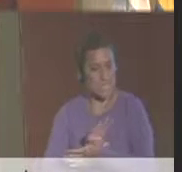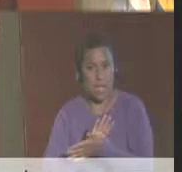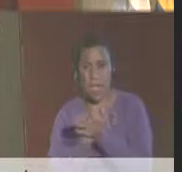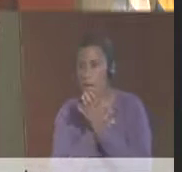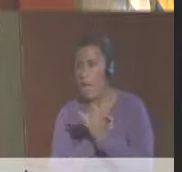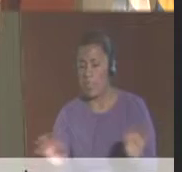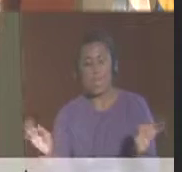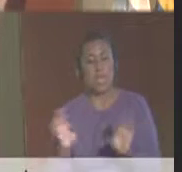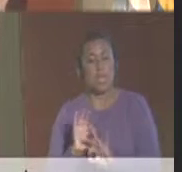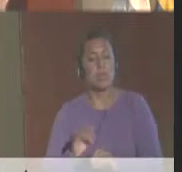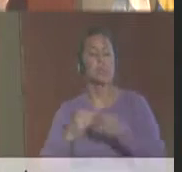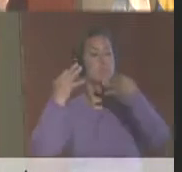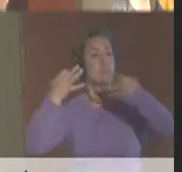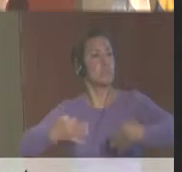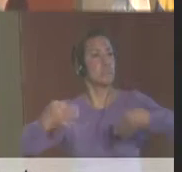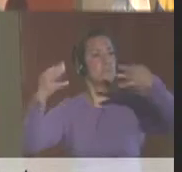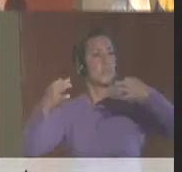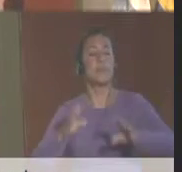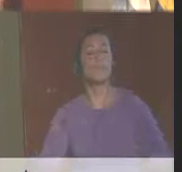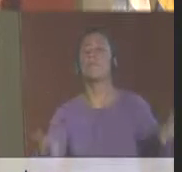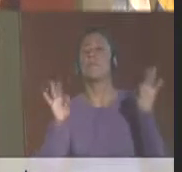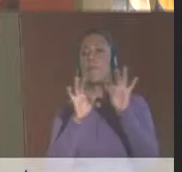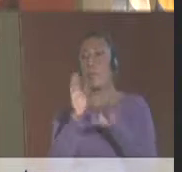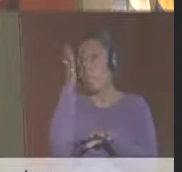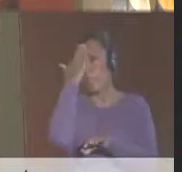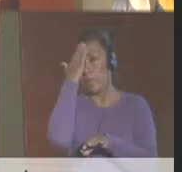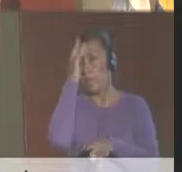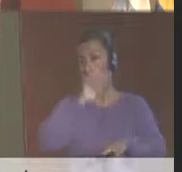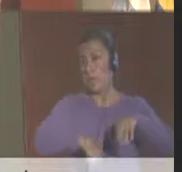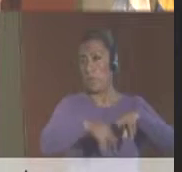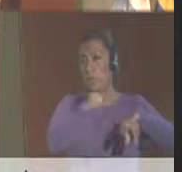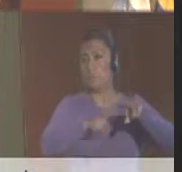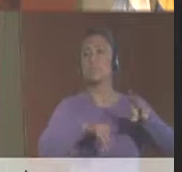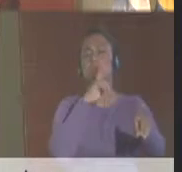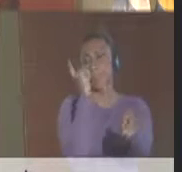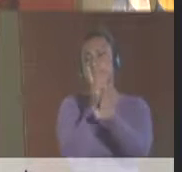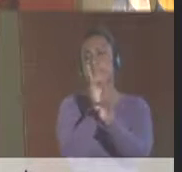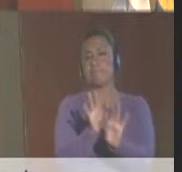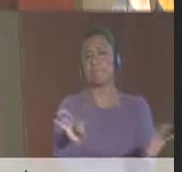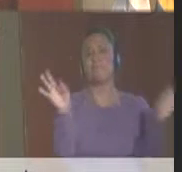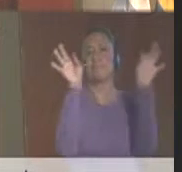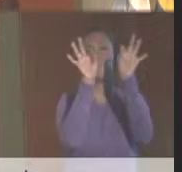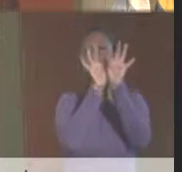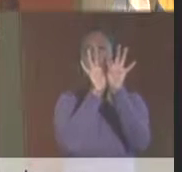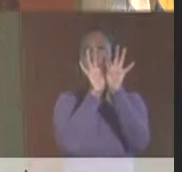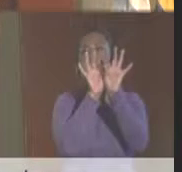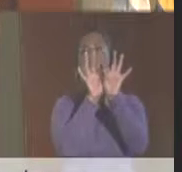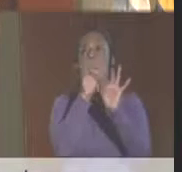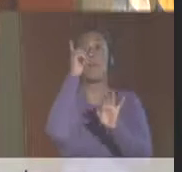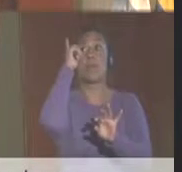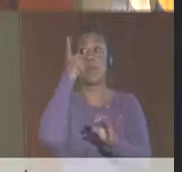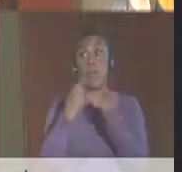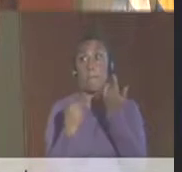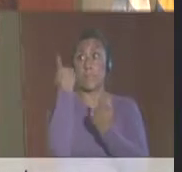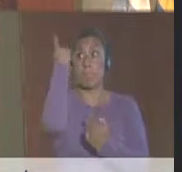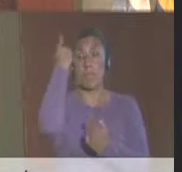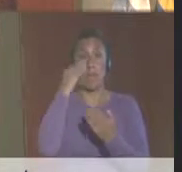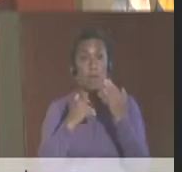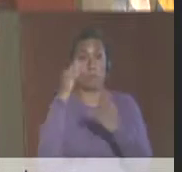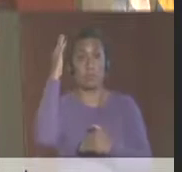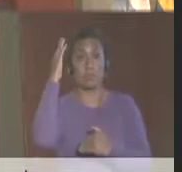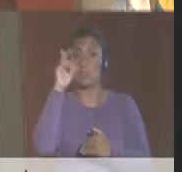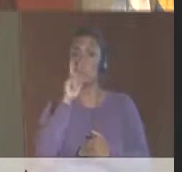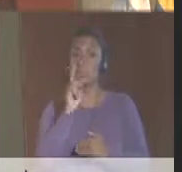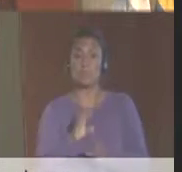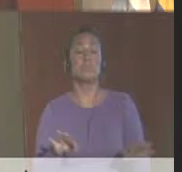sewages system that require a lot more resources, and it's not so building it is not